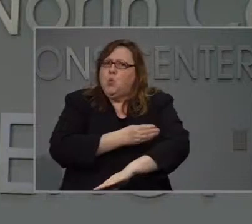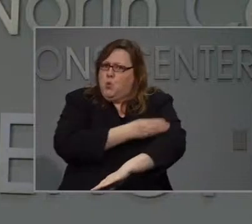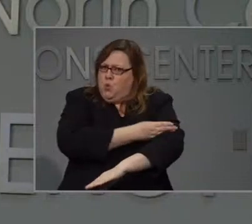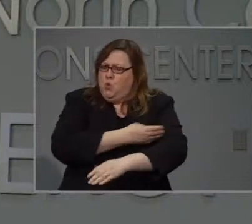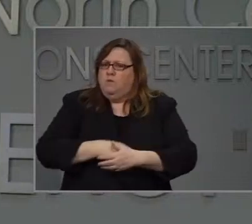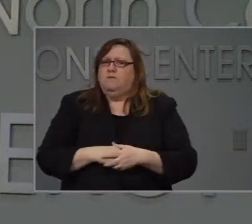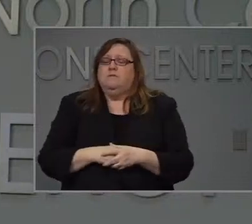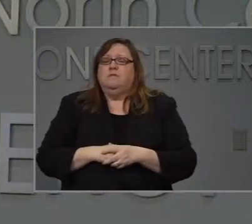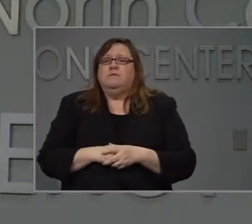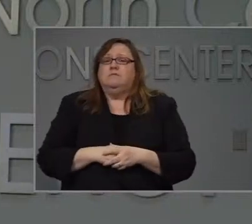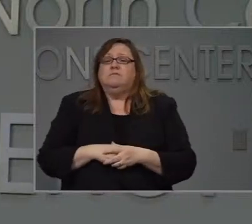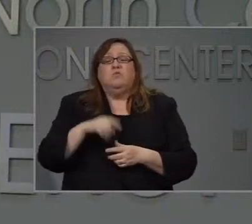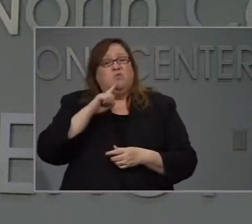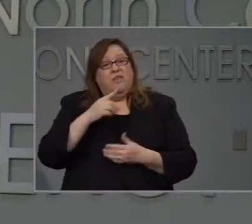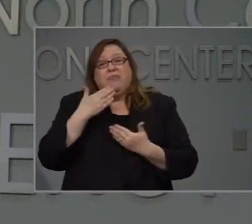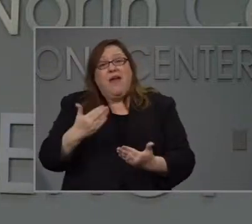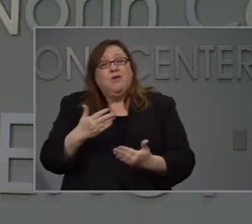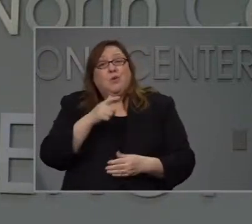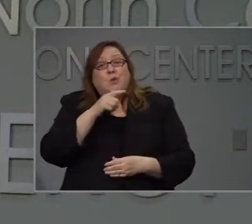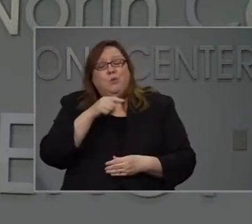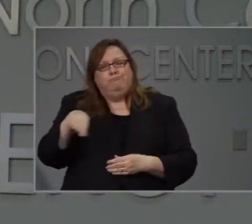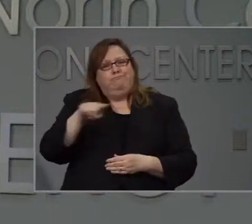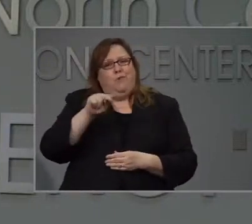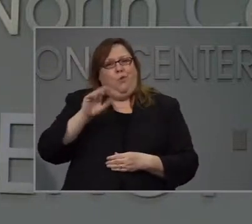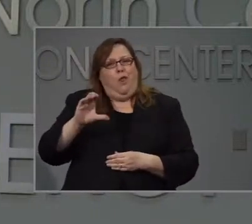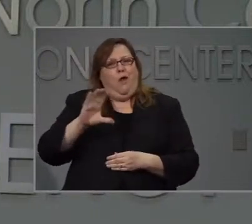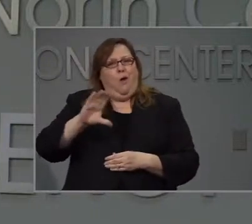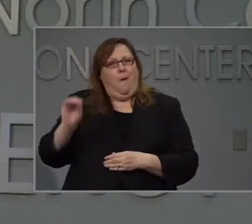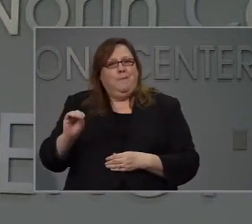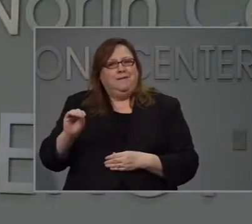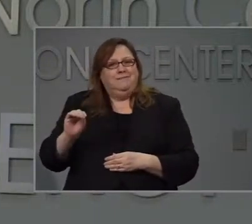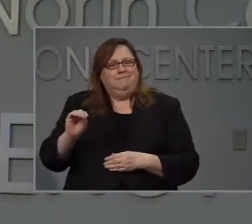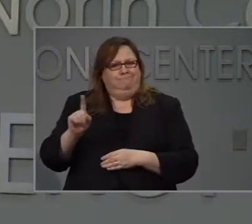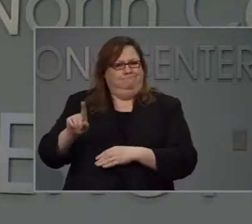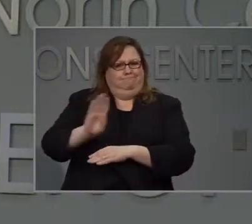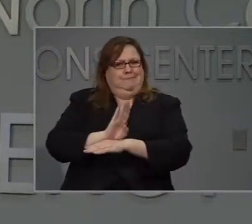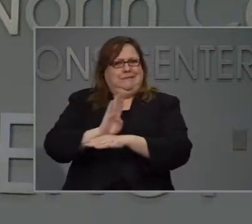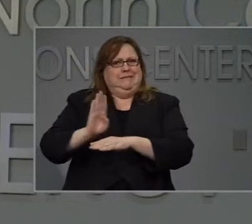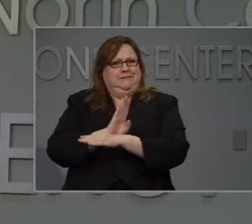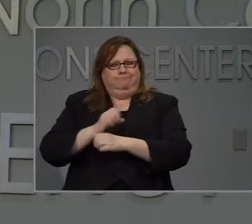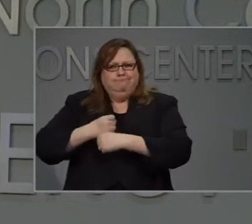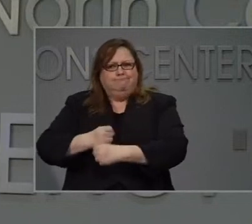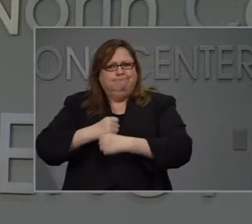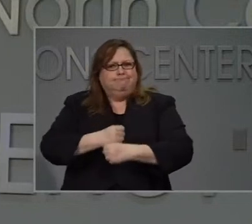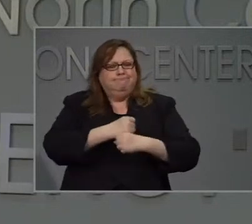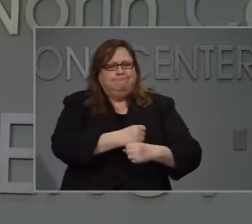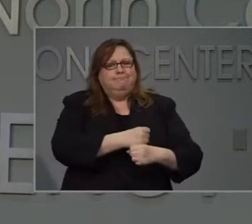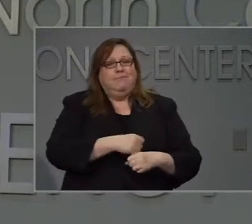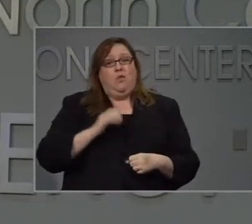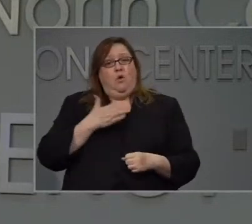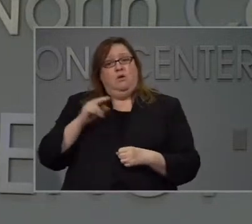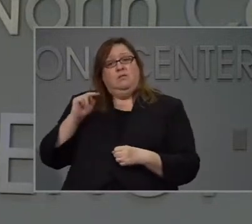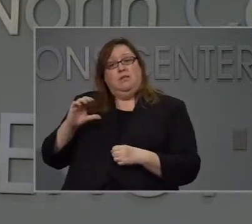to the many North Carolina-based companies and the hard work of our North Carolina Emergency Management